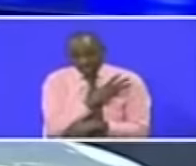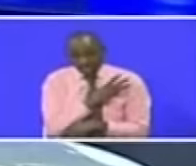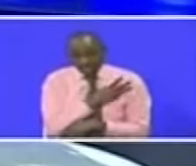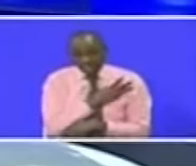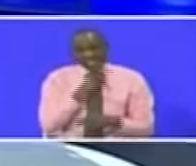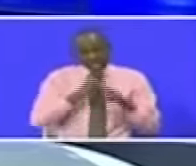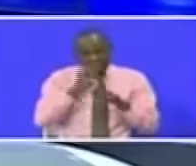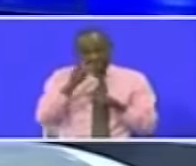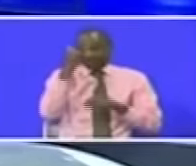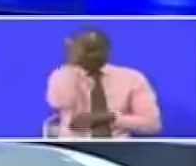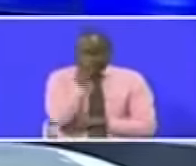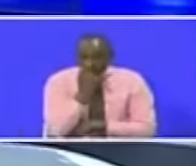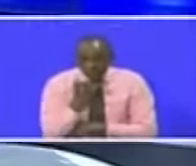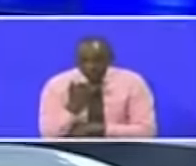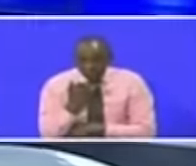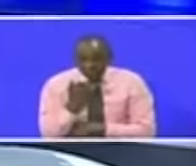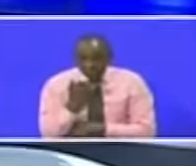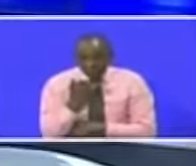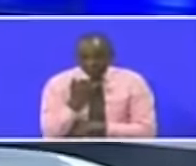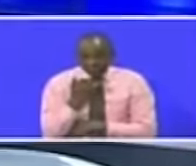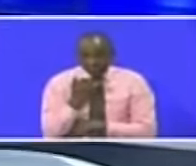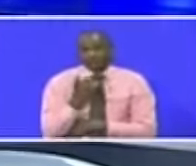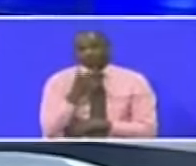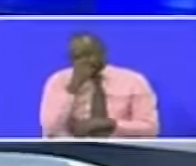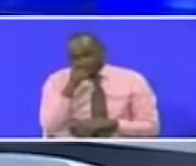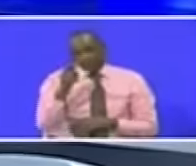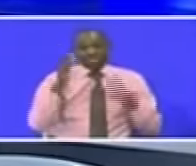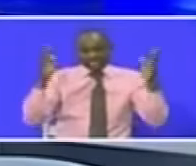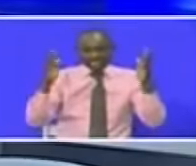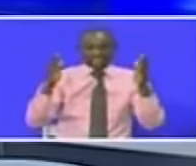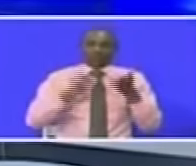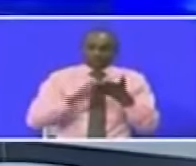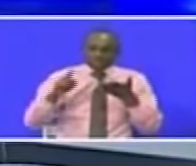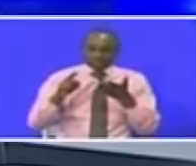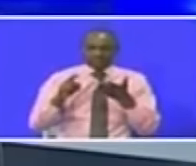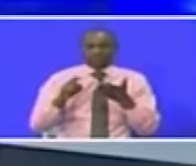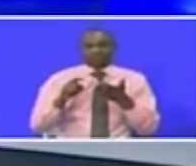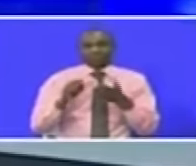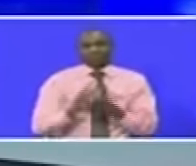Silla. My name is Yvonne Okwara Matole. Wishing you a great week ahead. Good night.